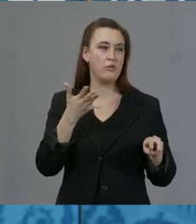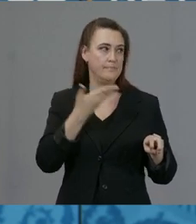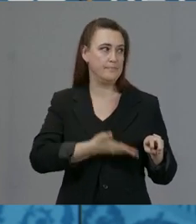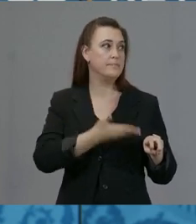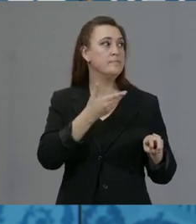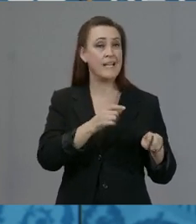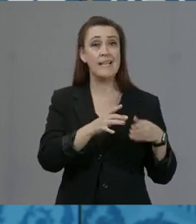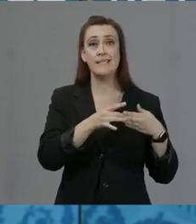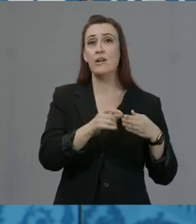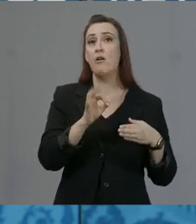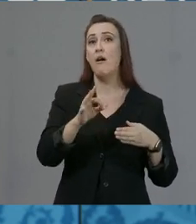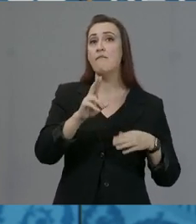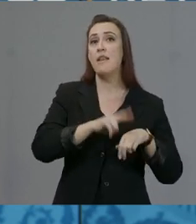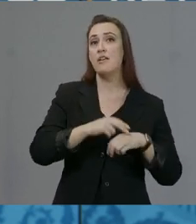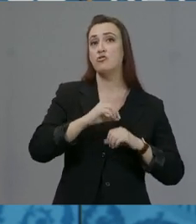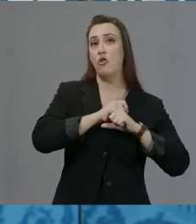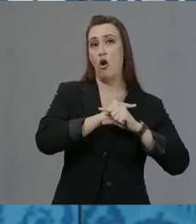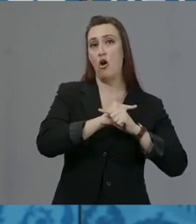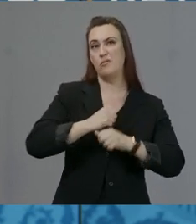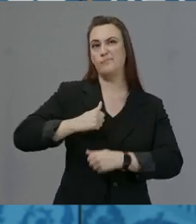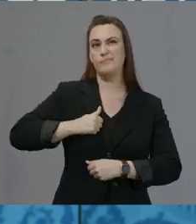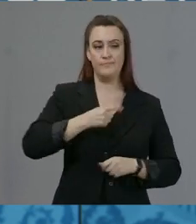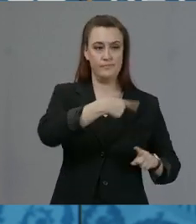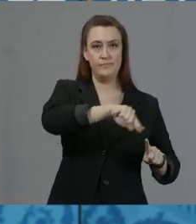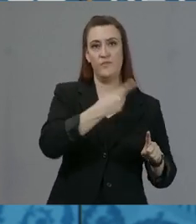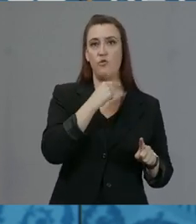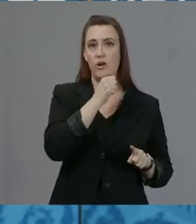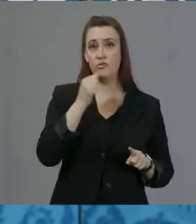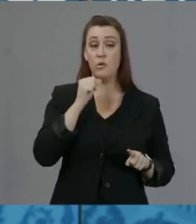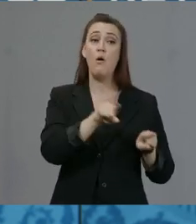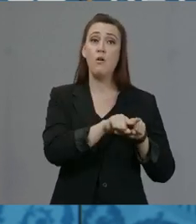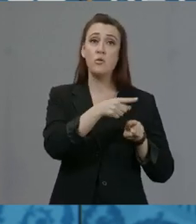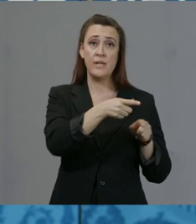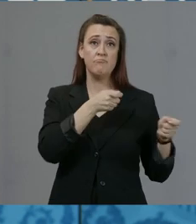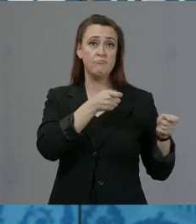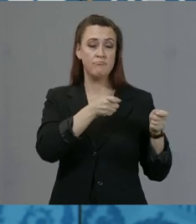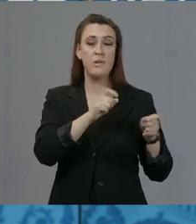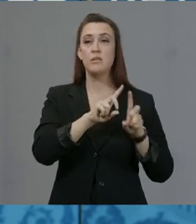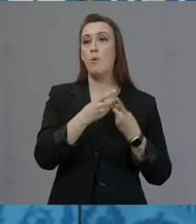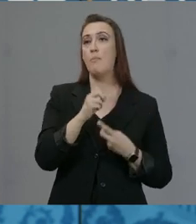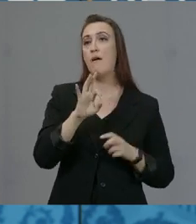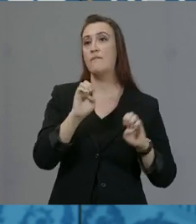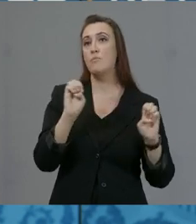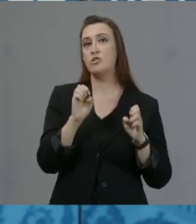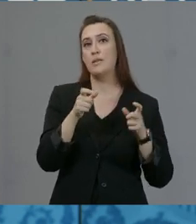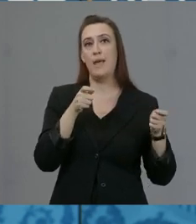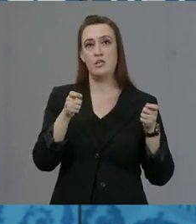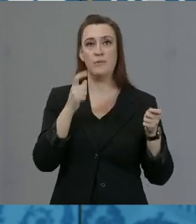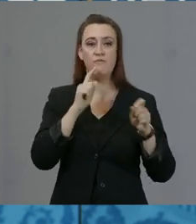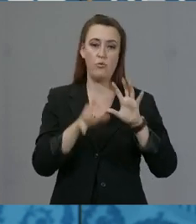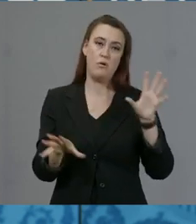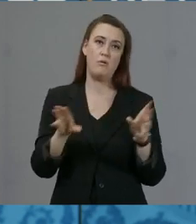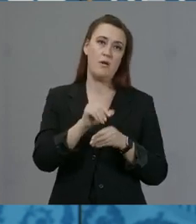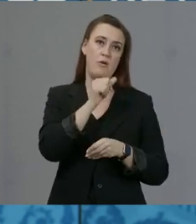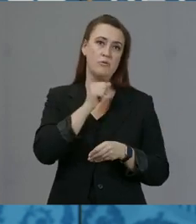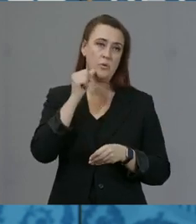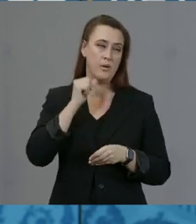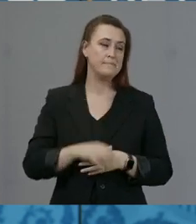He leads our National Guard here in Arizona, and he also heads up the Department of Emergency Management for the state of